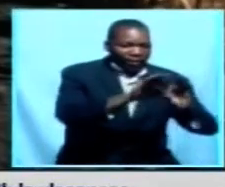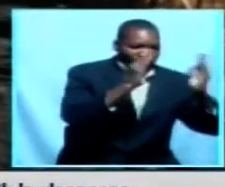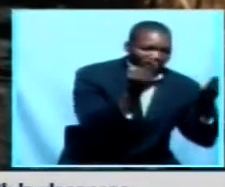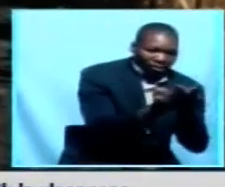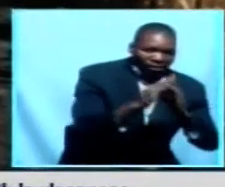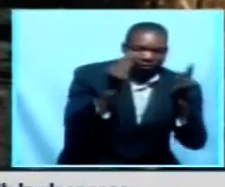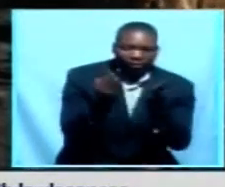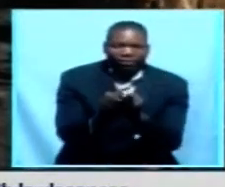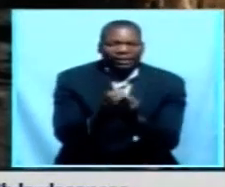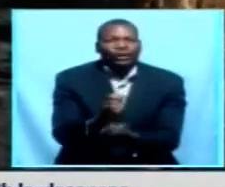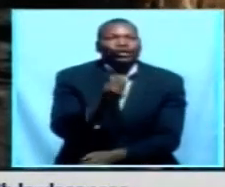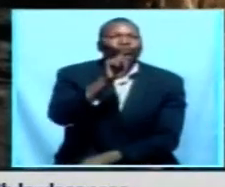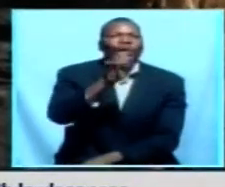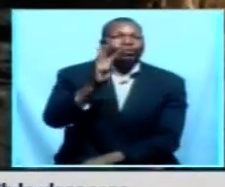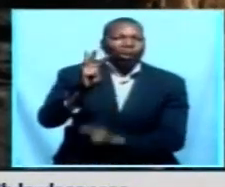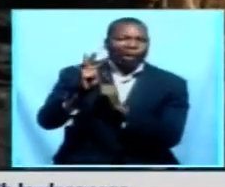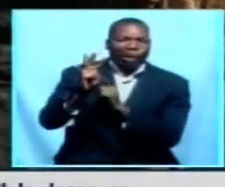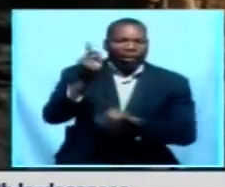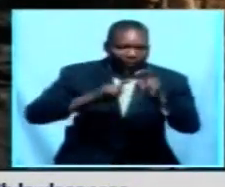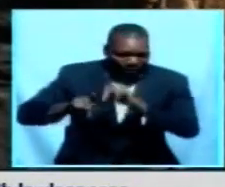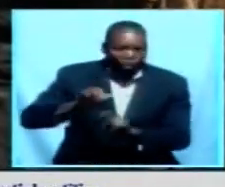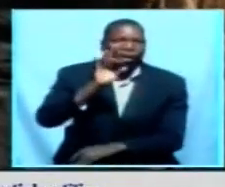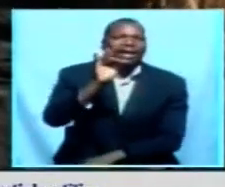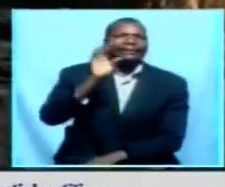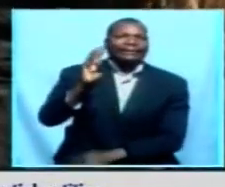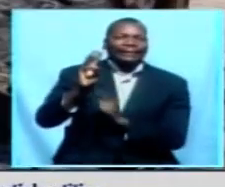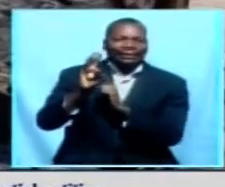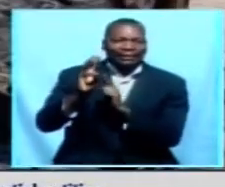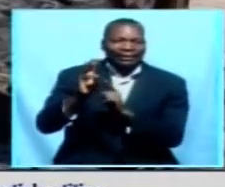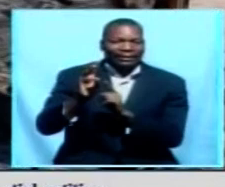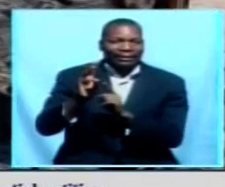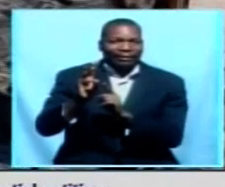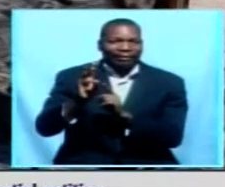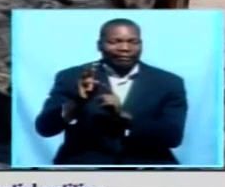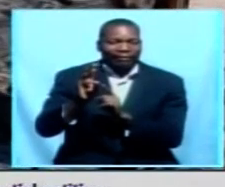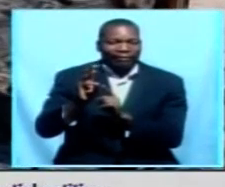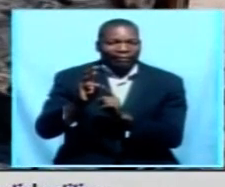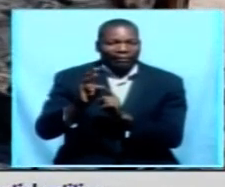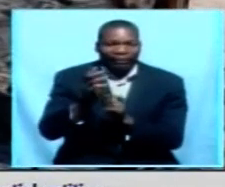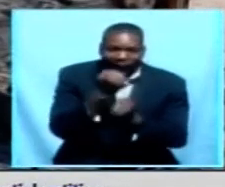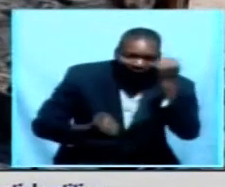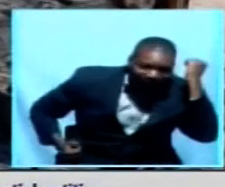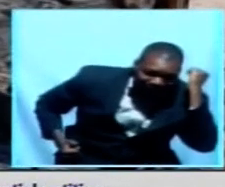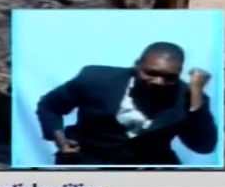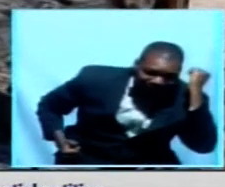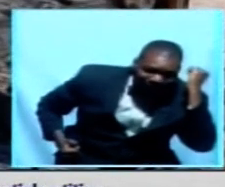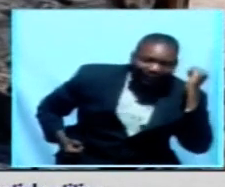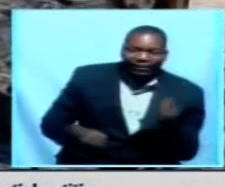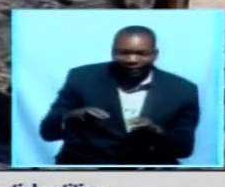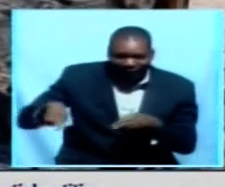total number of 86 people. These people are the ones that ran away from here to go and hide on the other side of the